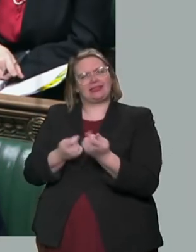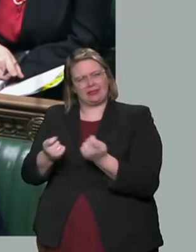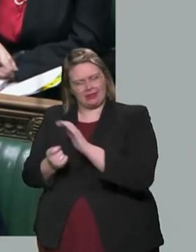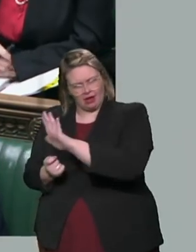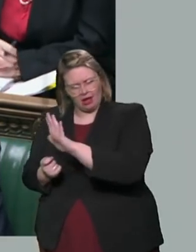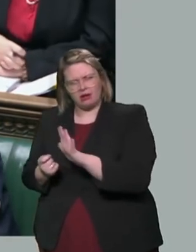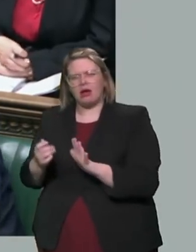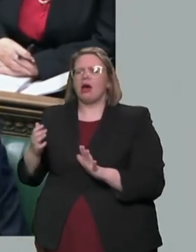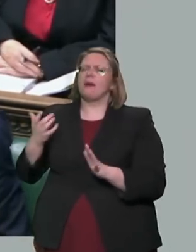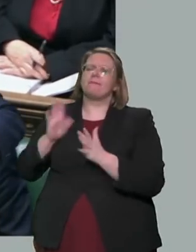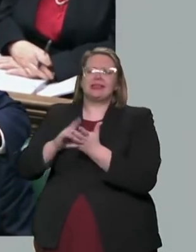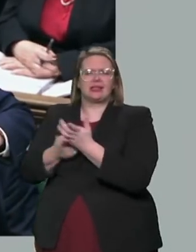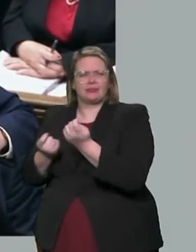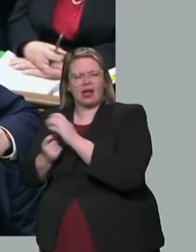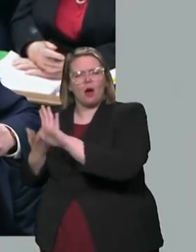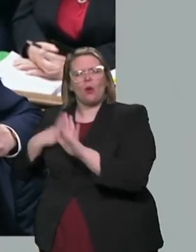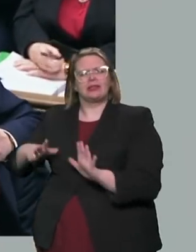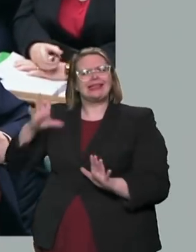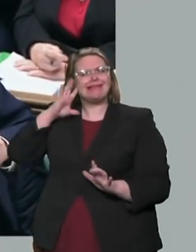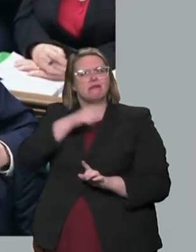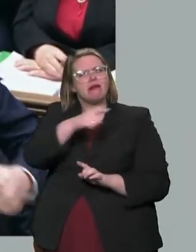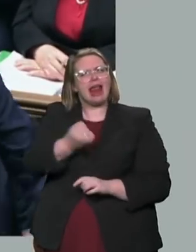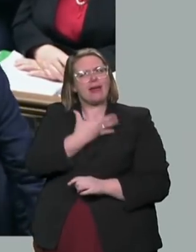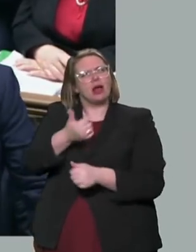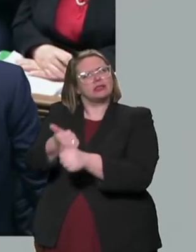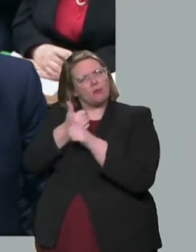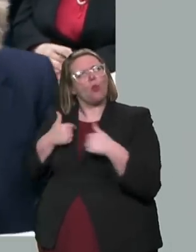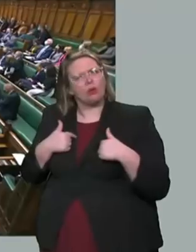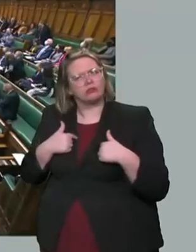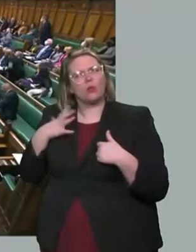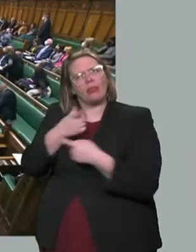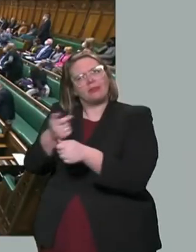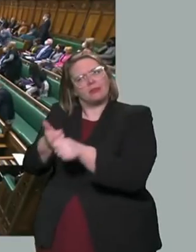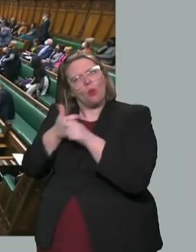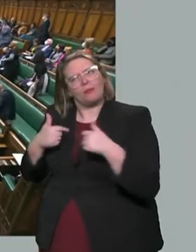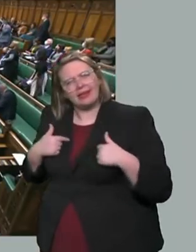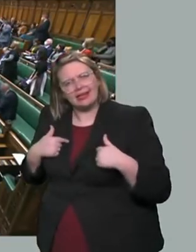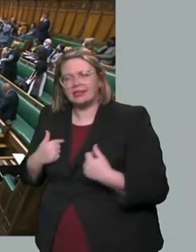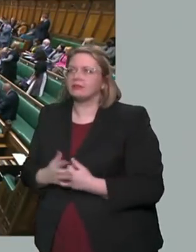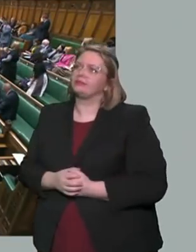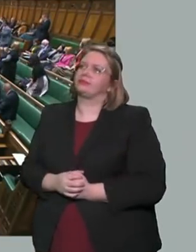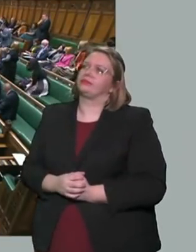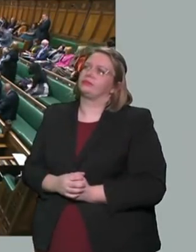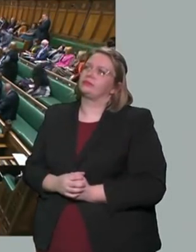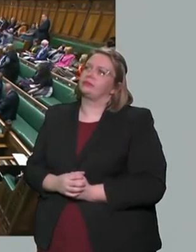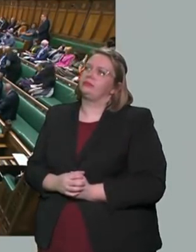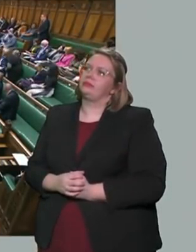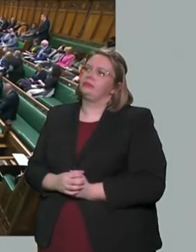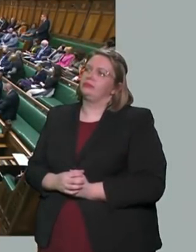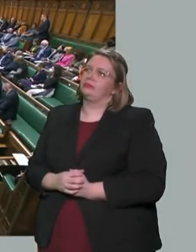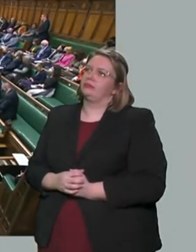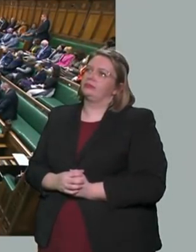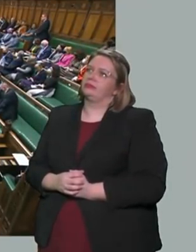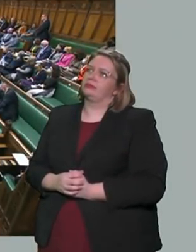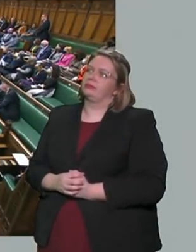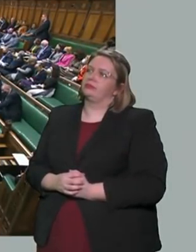hear from some support from the Labour benches. No question, Kevin Brennan. Thank